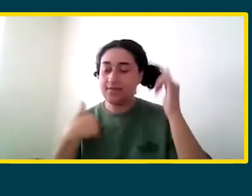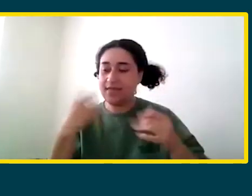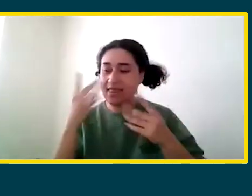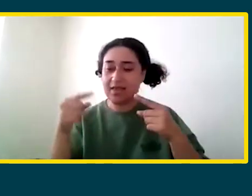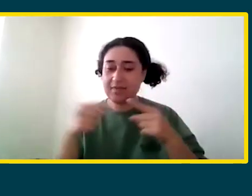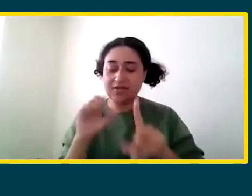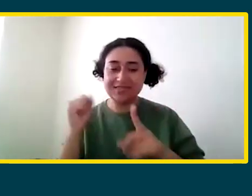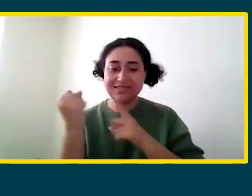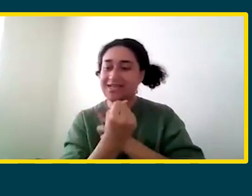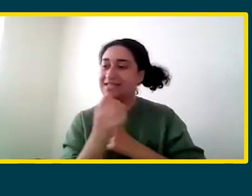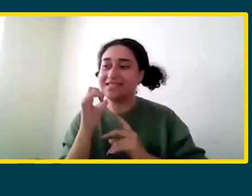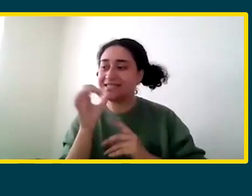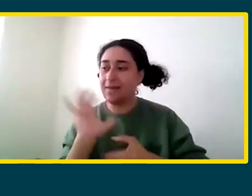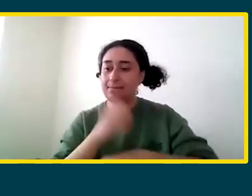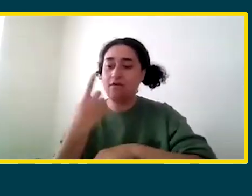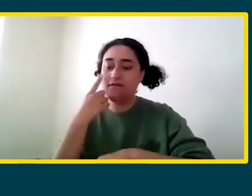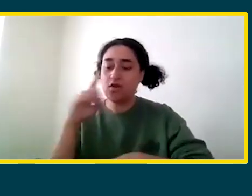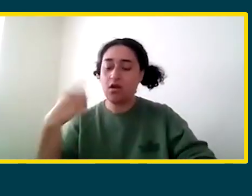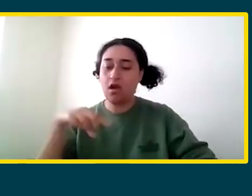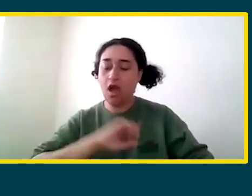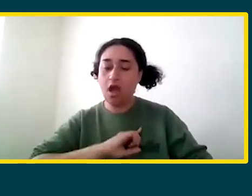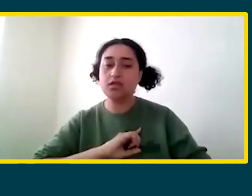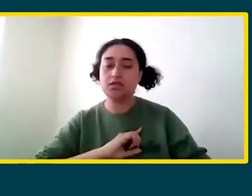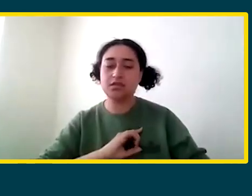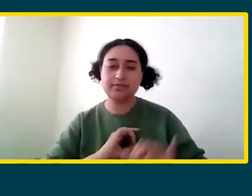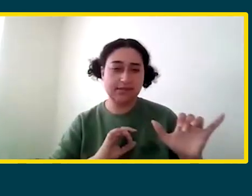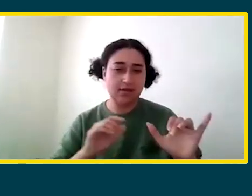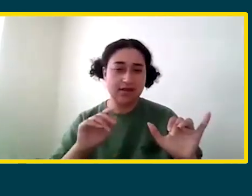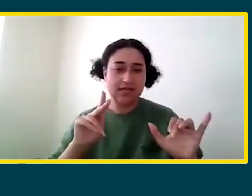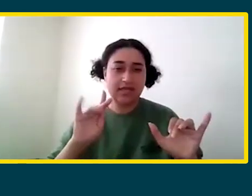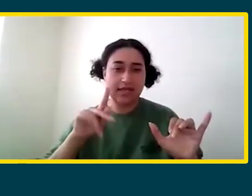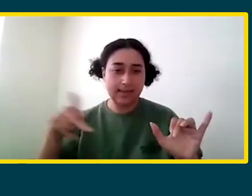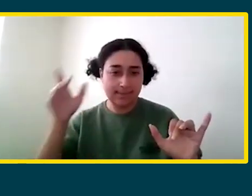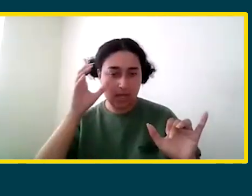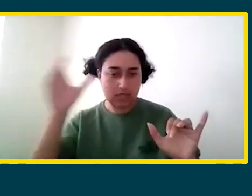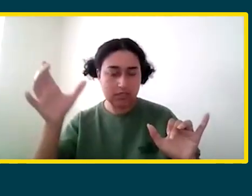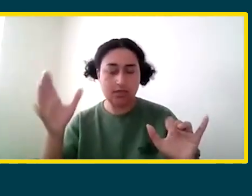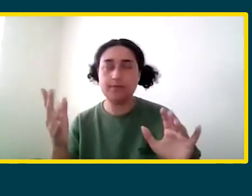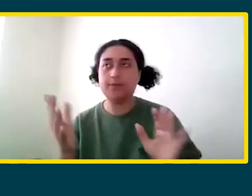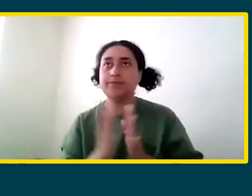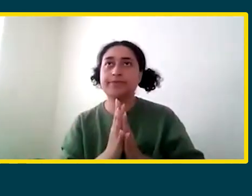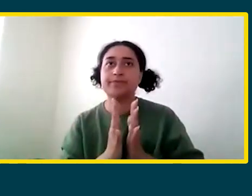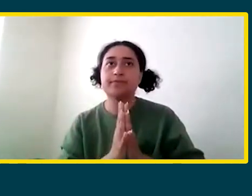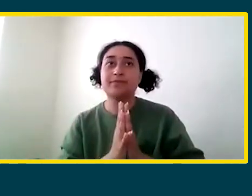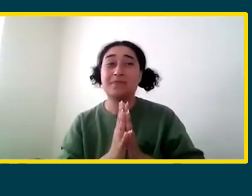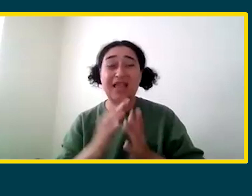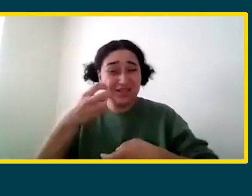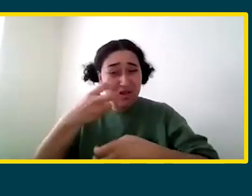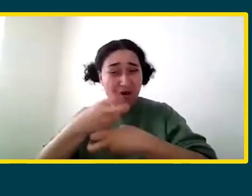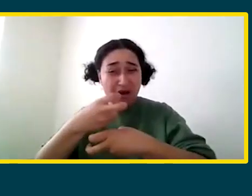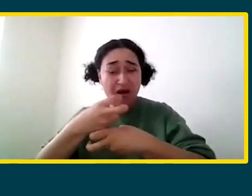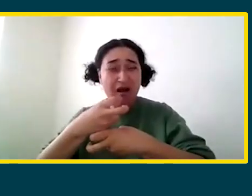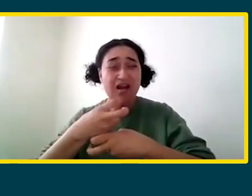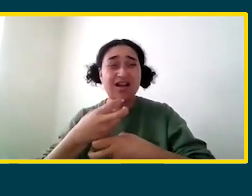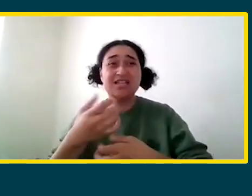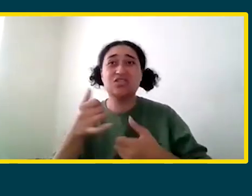that isn't built for us, going off of what Kip said, like it's hard to like